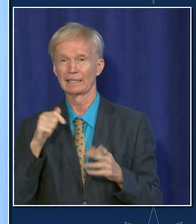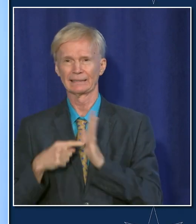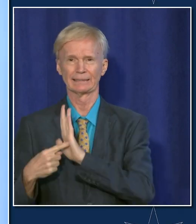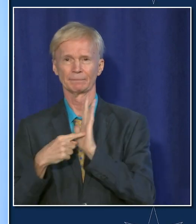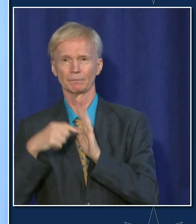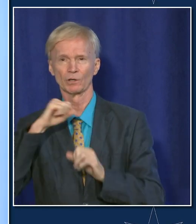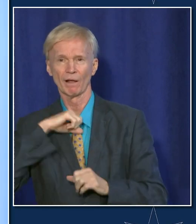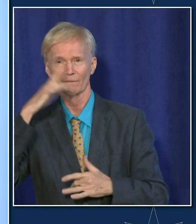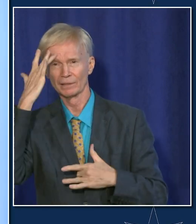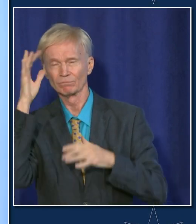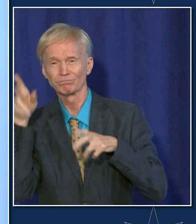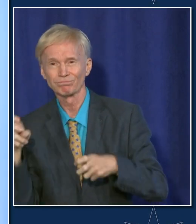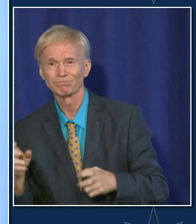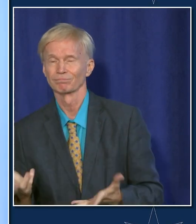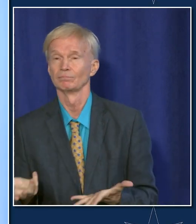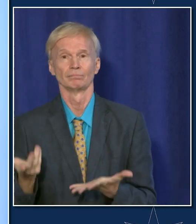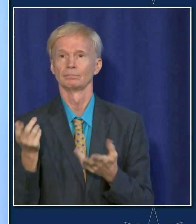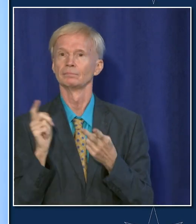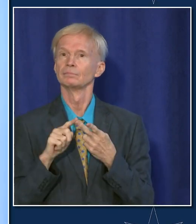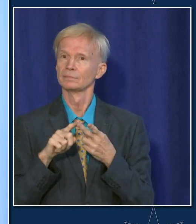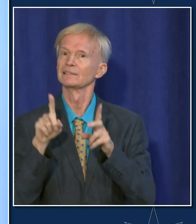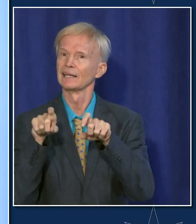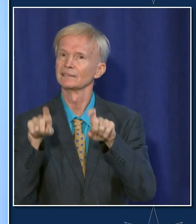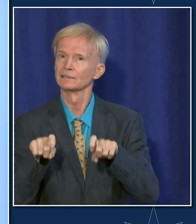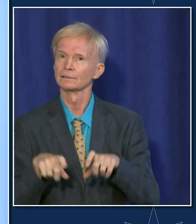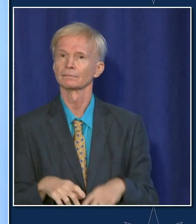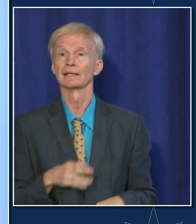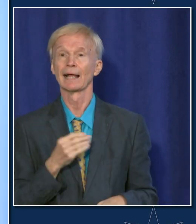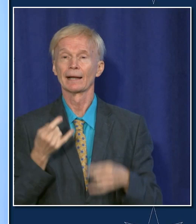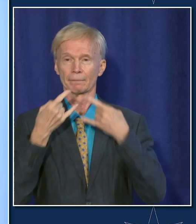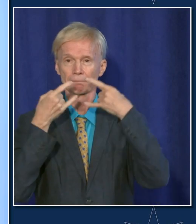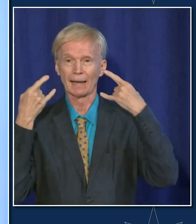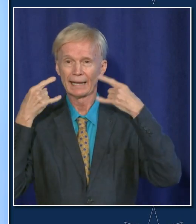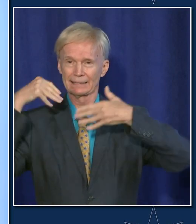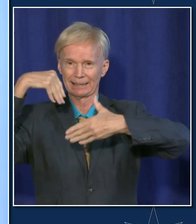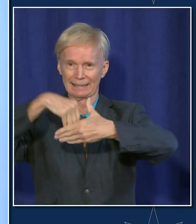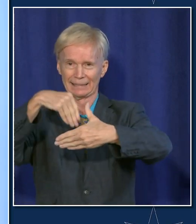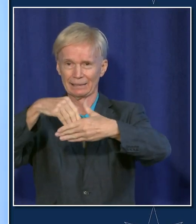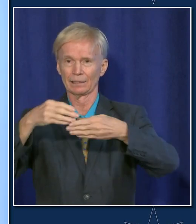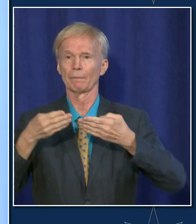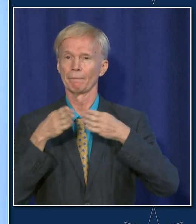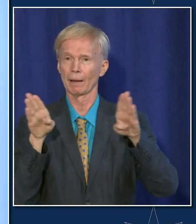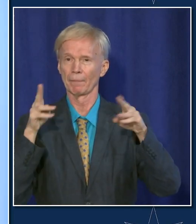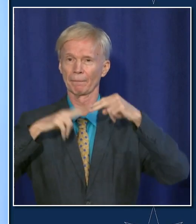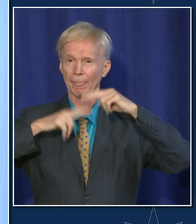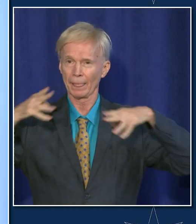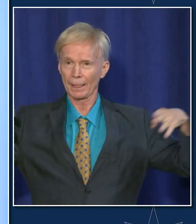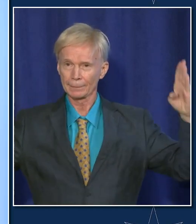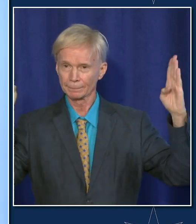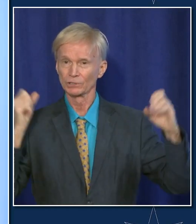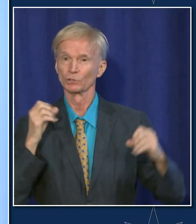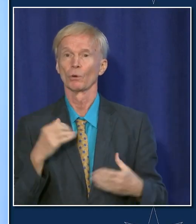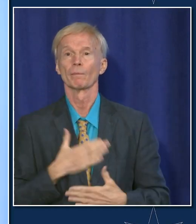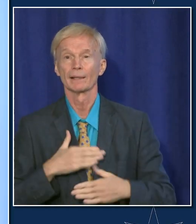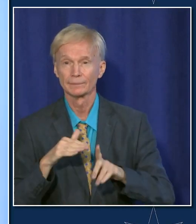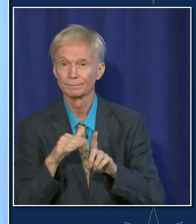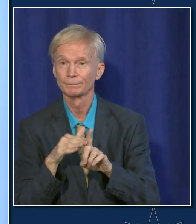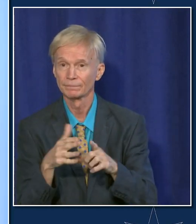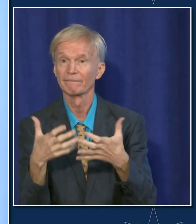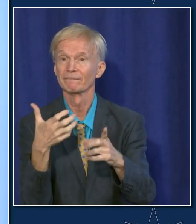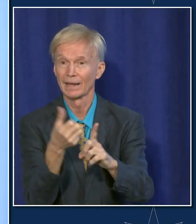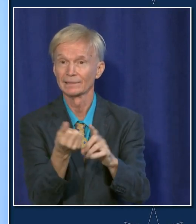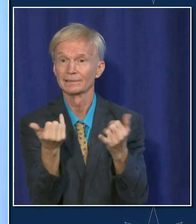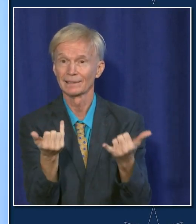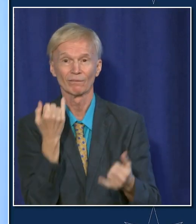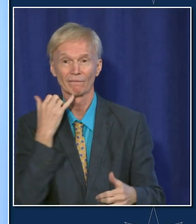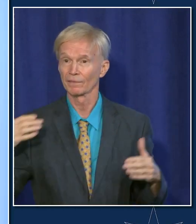symptoms, and for now, wearing a mask in indoor public places. So please now's the time to get vaccinated if you haven't had the chance